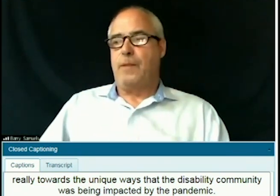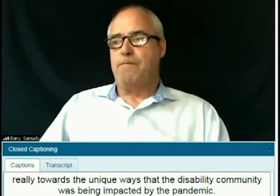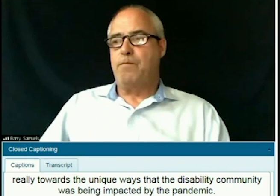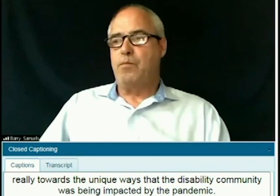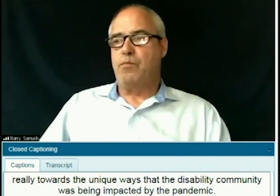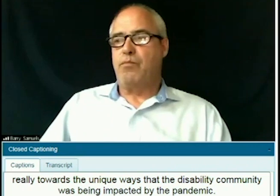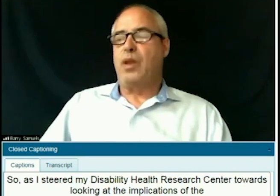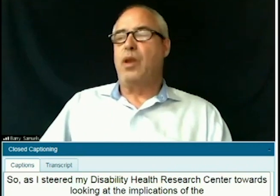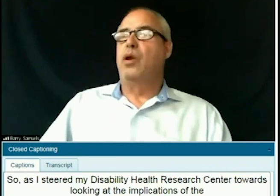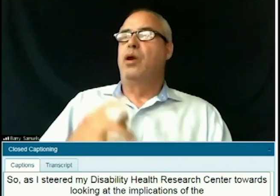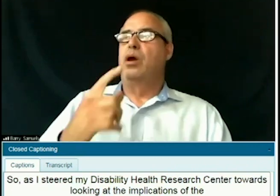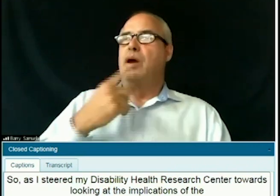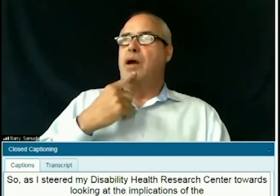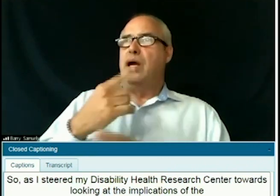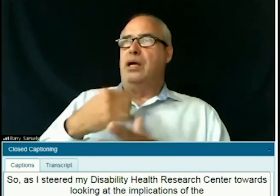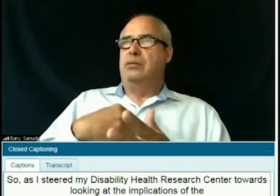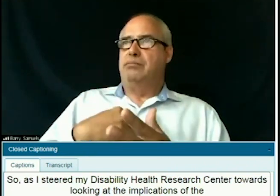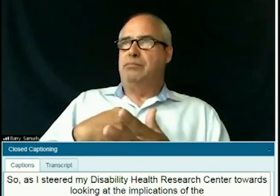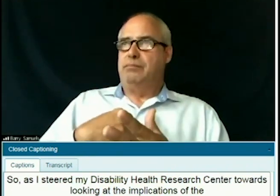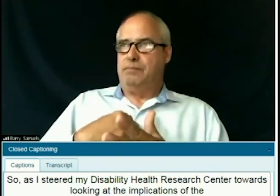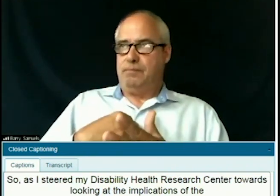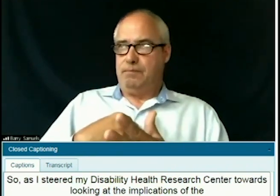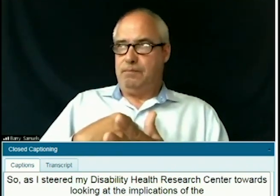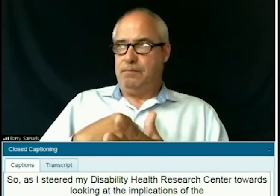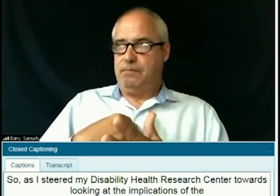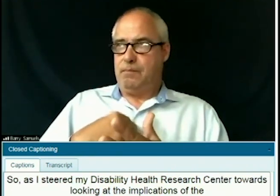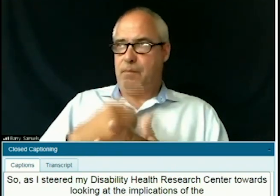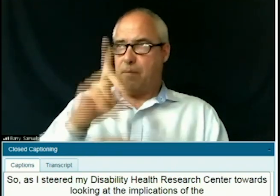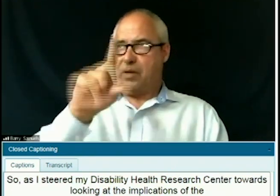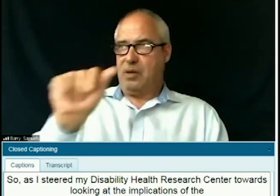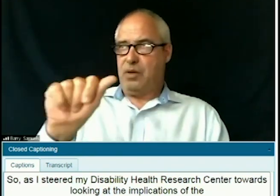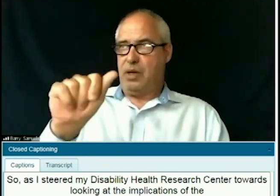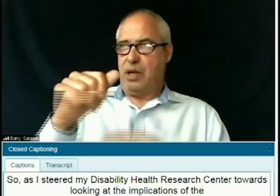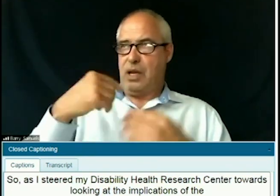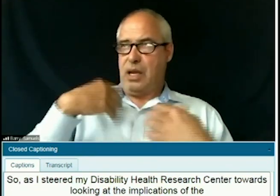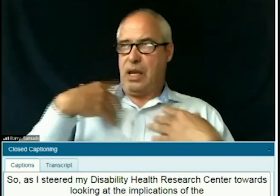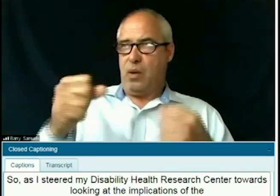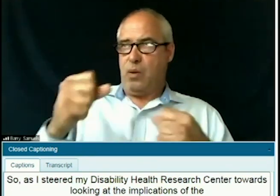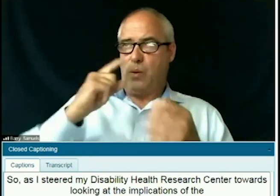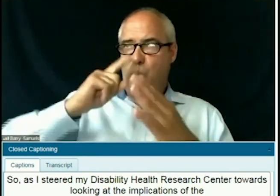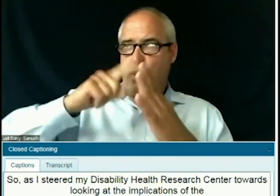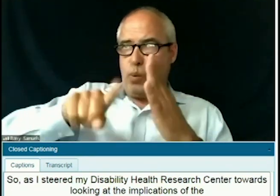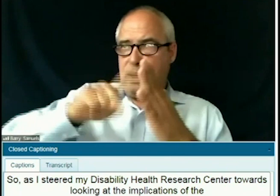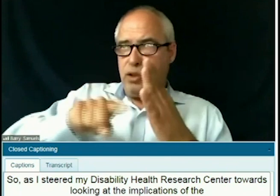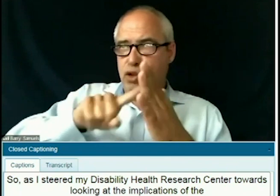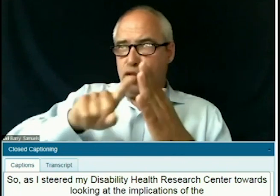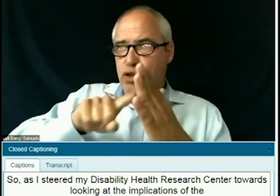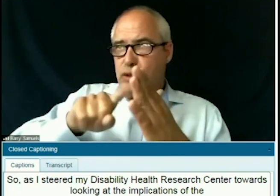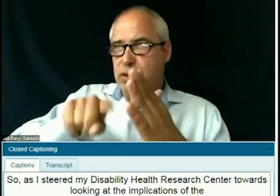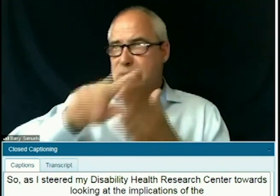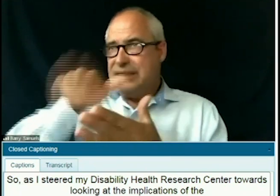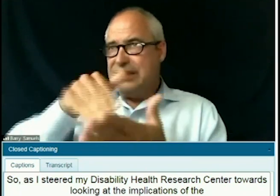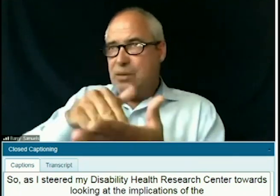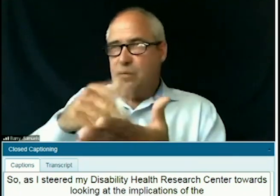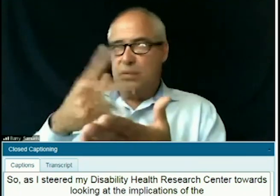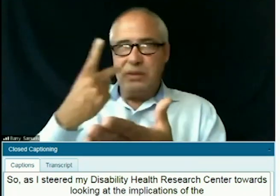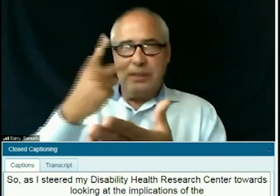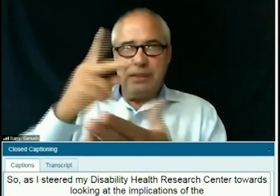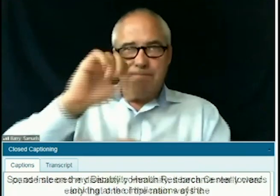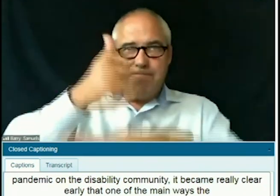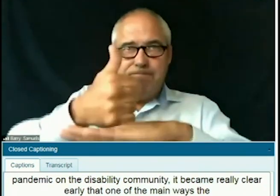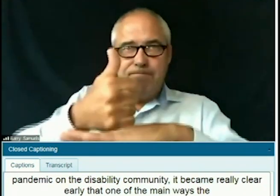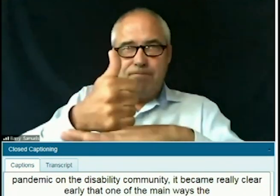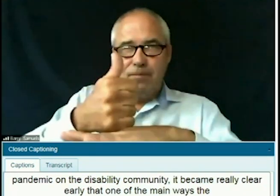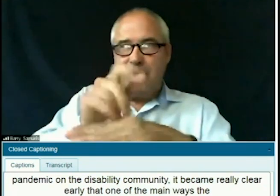So as I steered my Disability Health Research Center towards looking at the implications of the pandemic